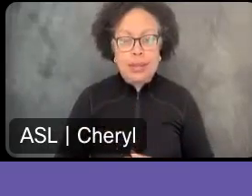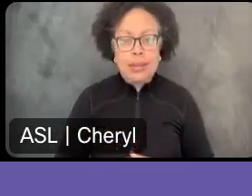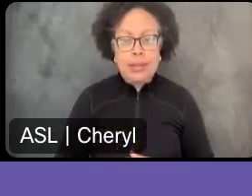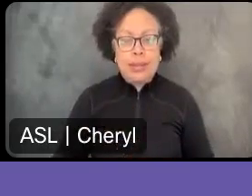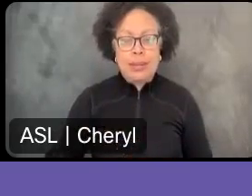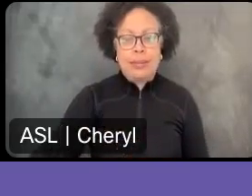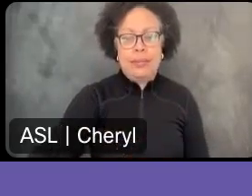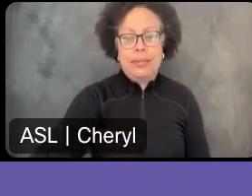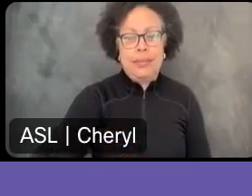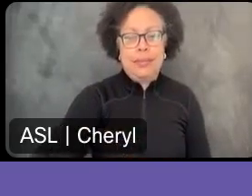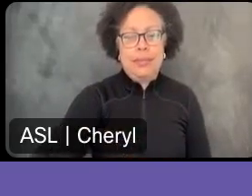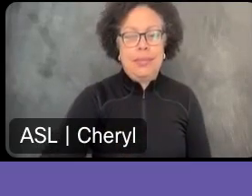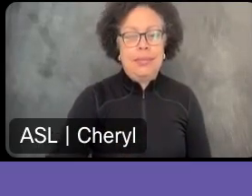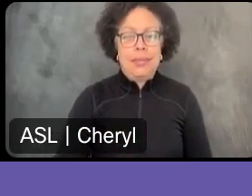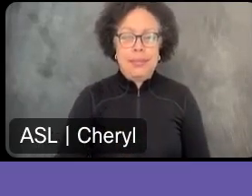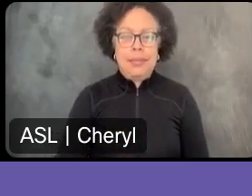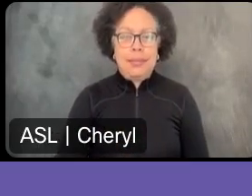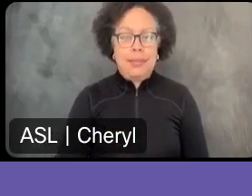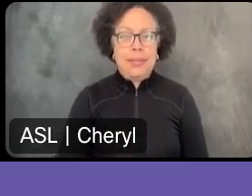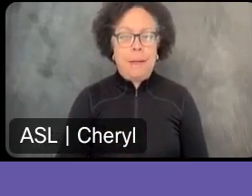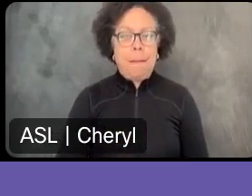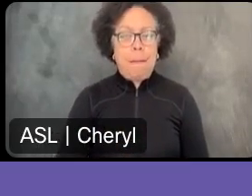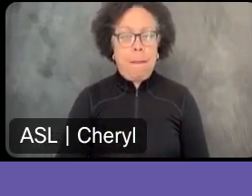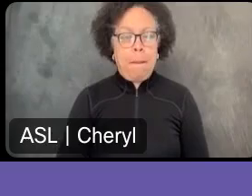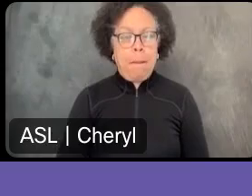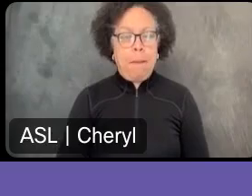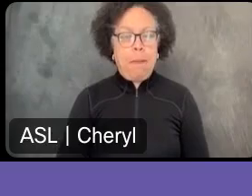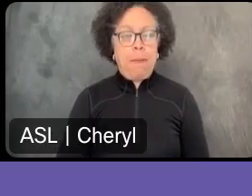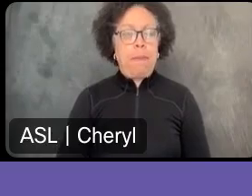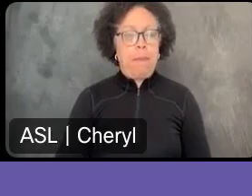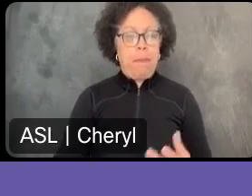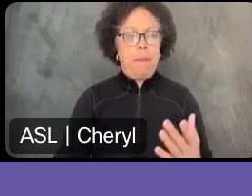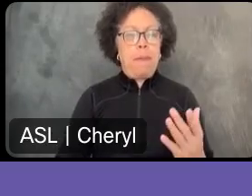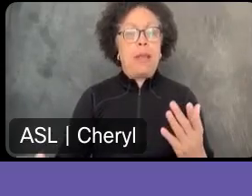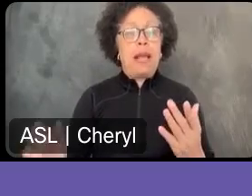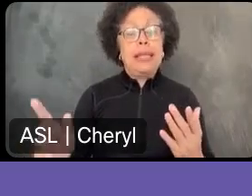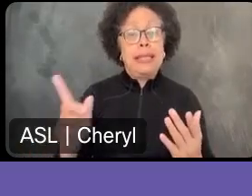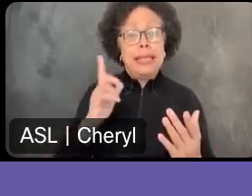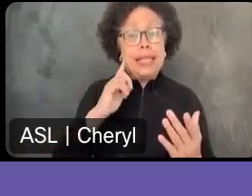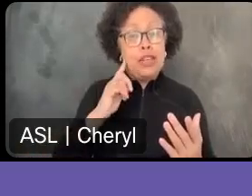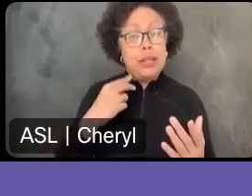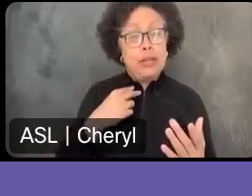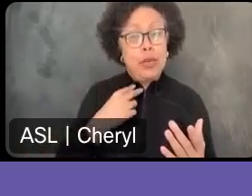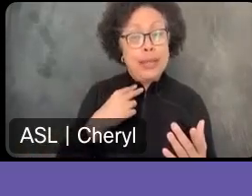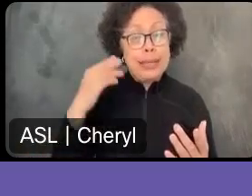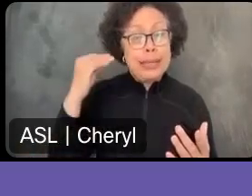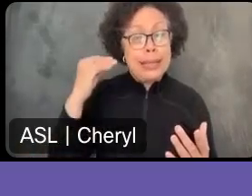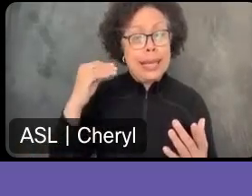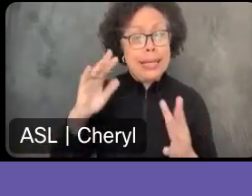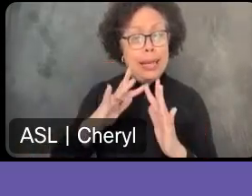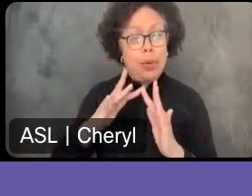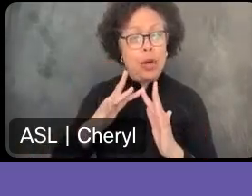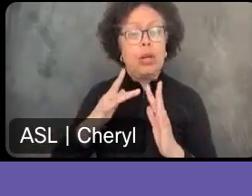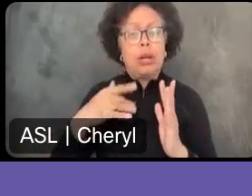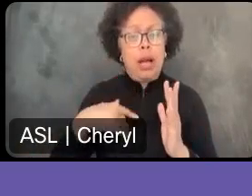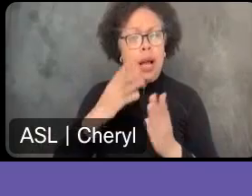The Hearing Voices Network has free downloadable leaflets and booklets